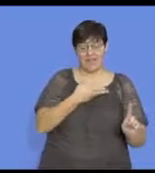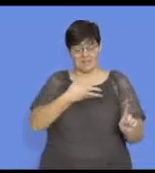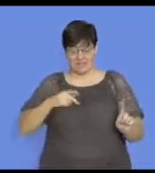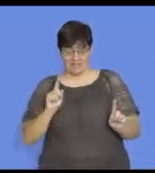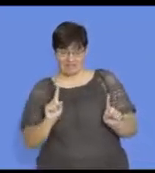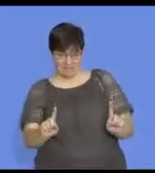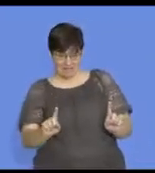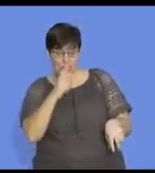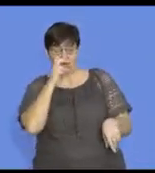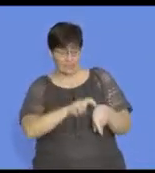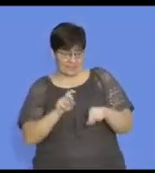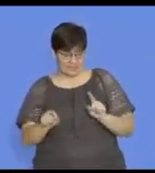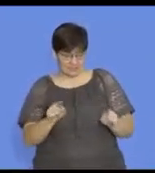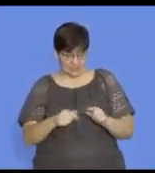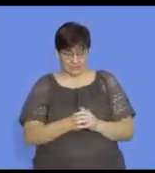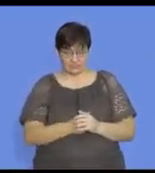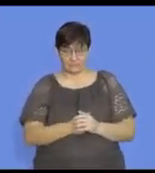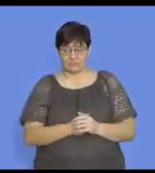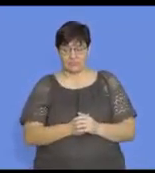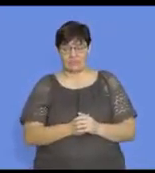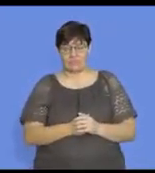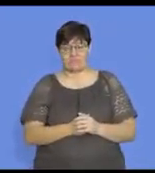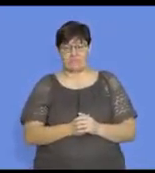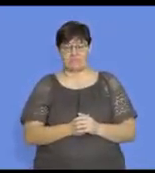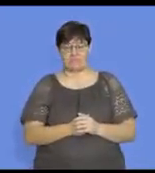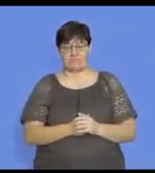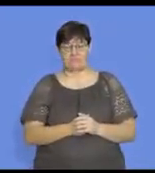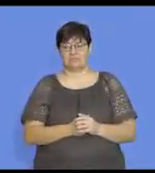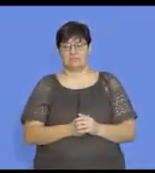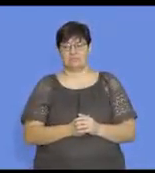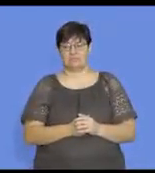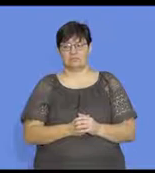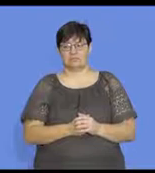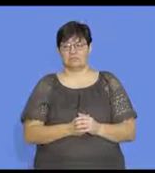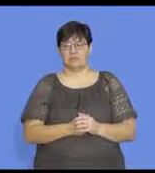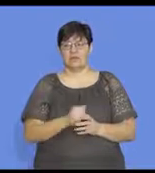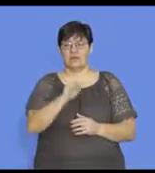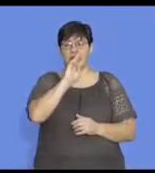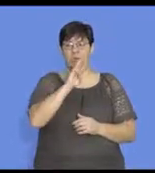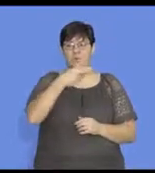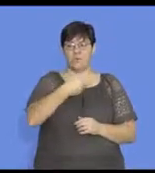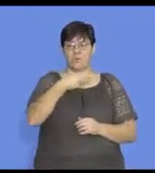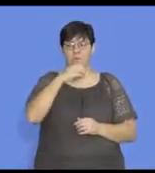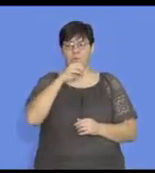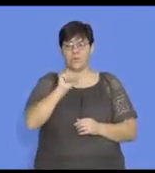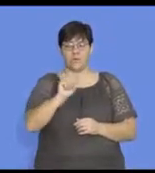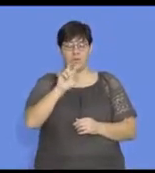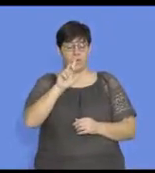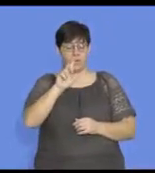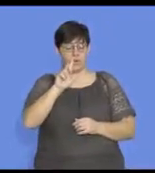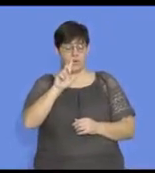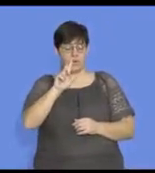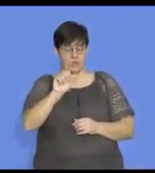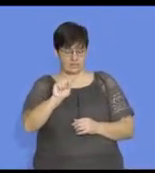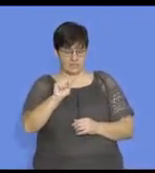So here, one of the whorls, now I'm going to have a look over here. If you look at the female, or the male, you're going to see these